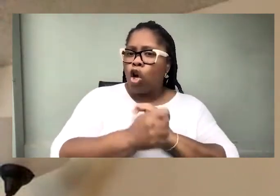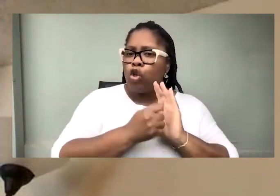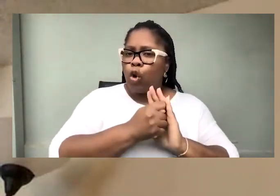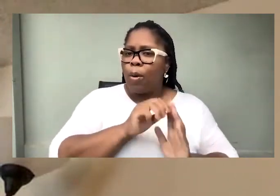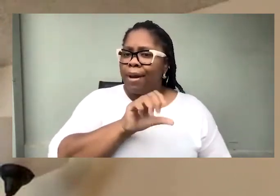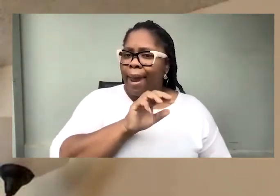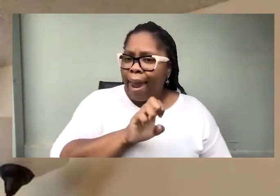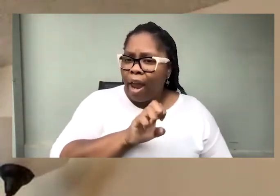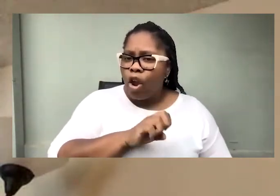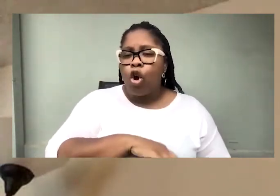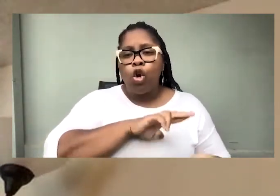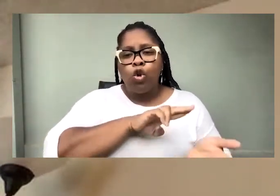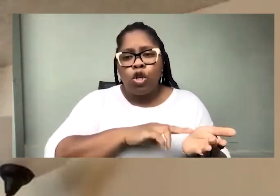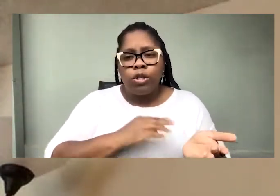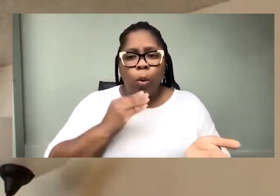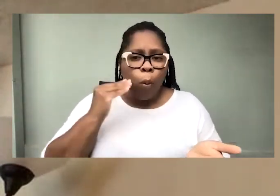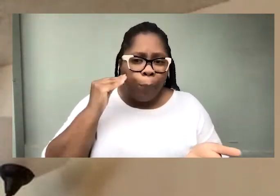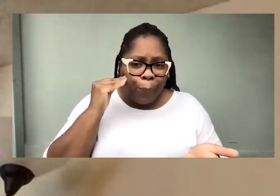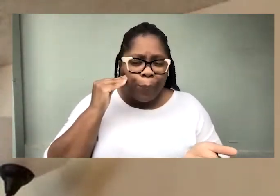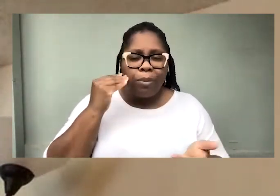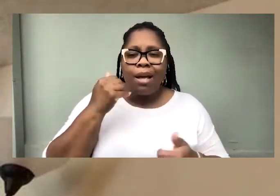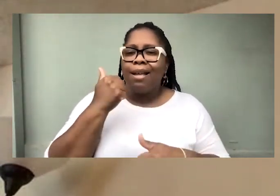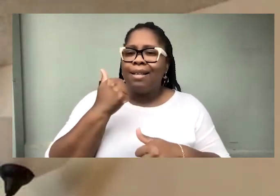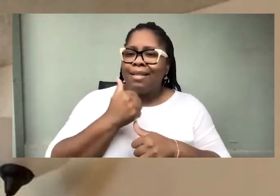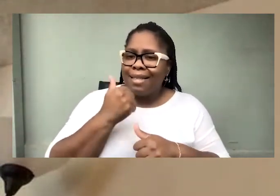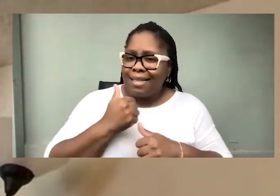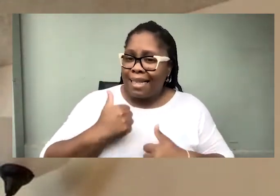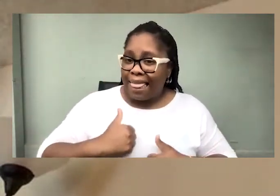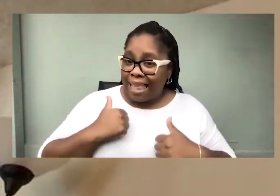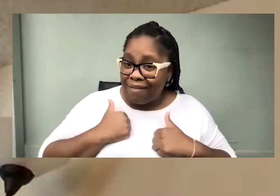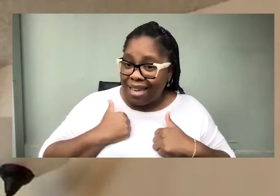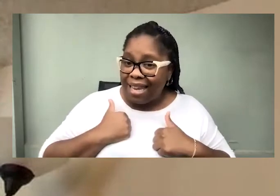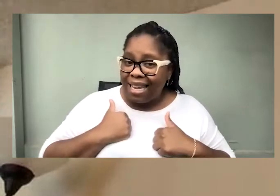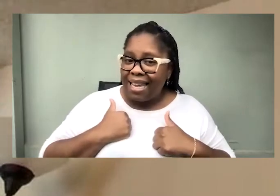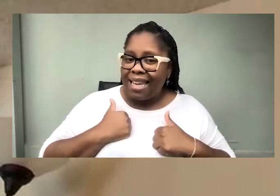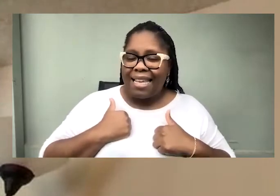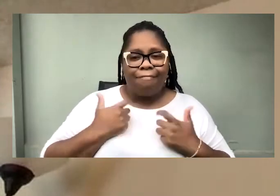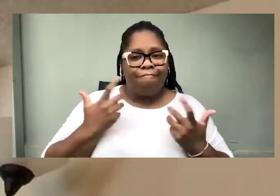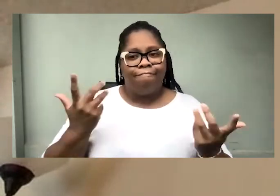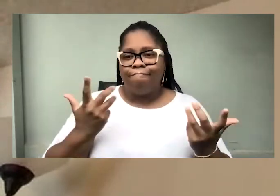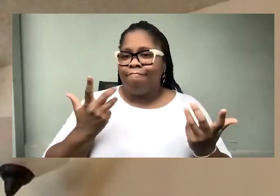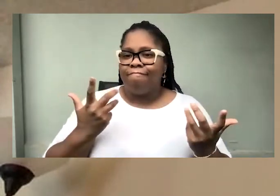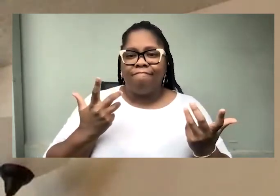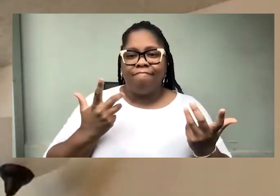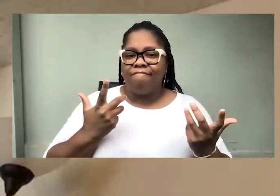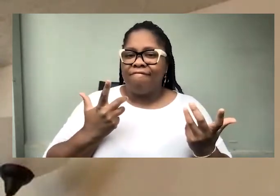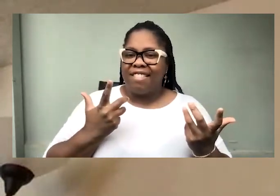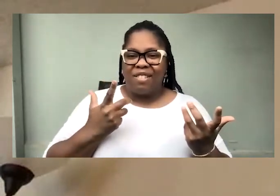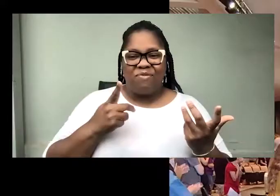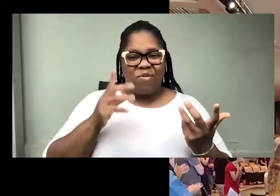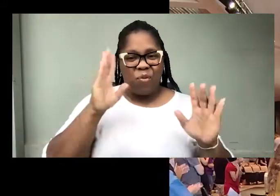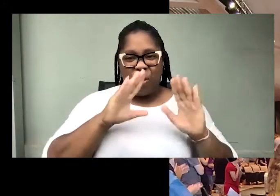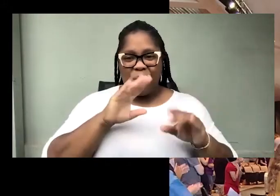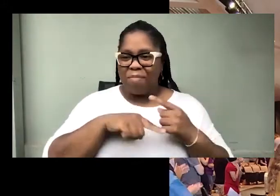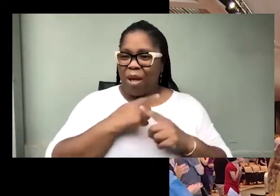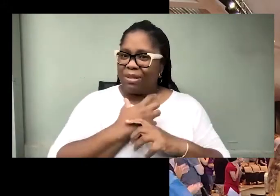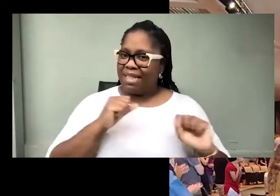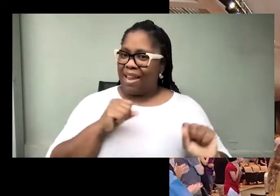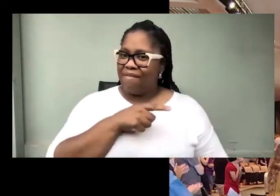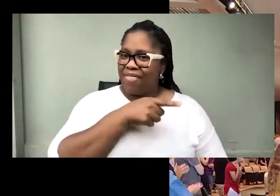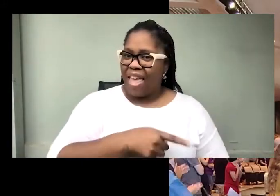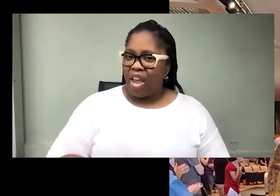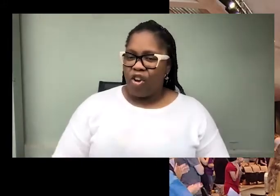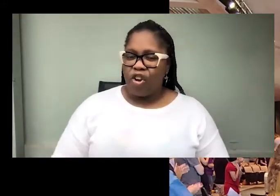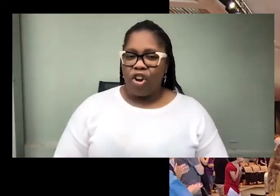a nursing home or assisted living, they often have to go back into the closet because they're worried about safety issues. Since